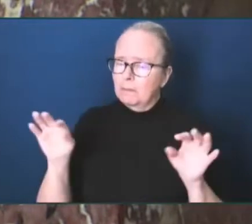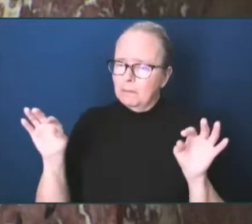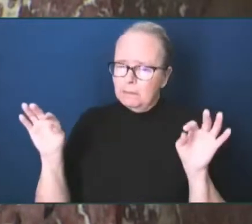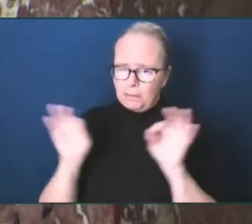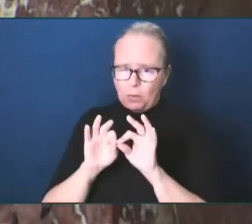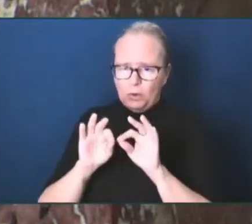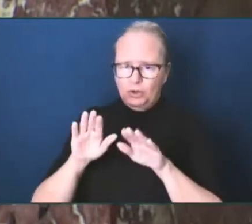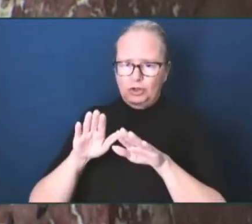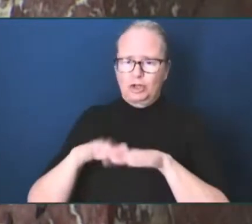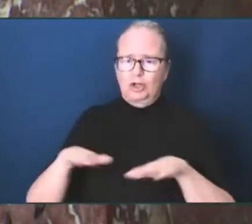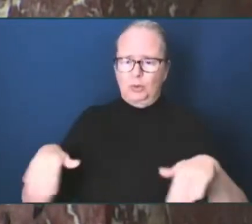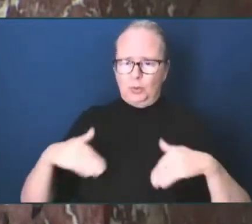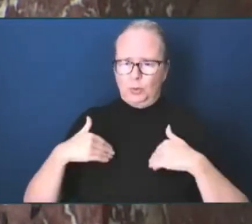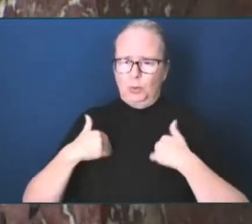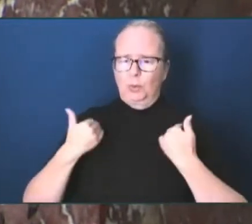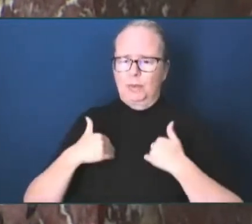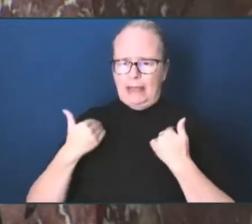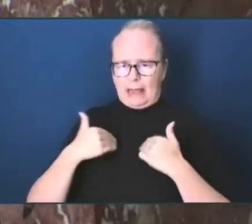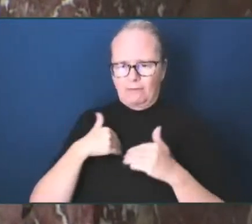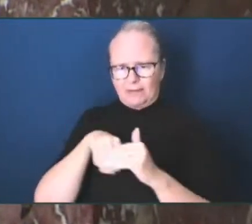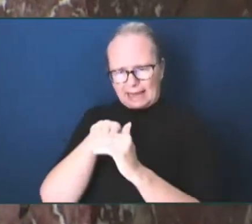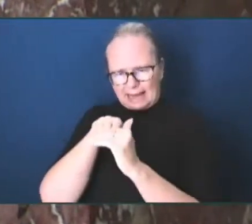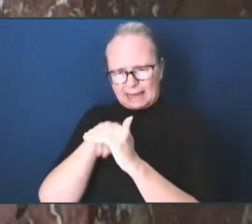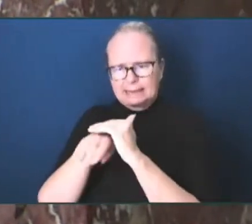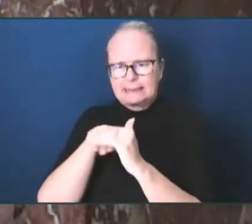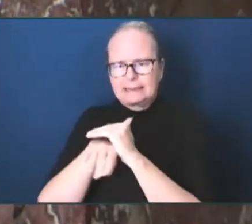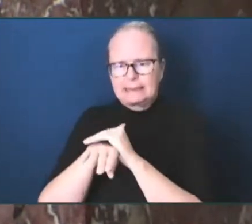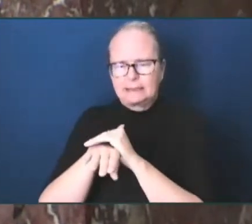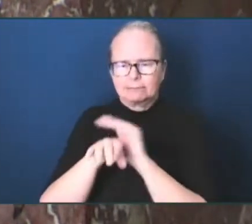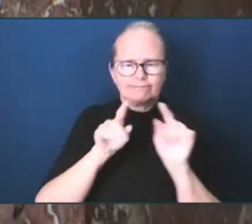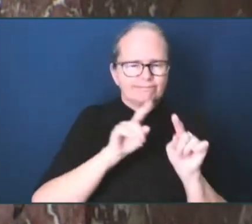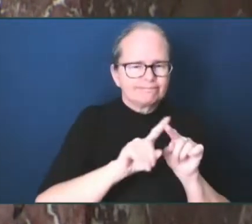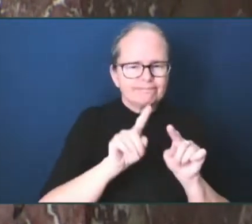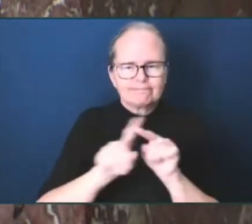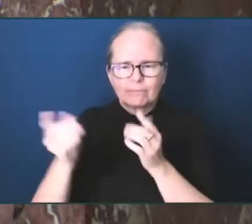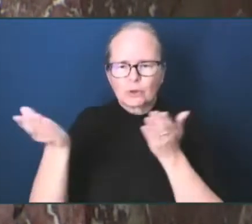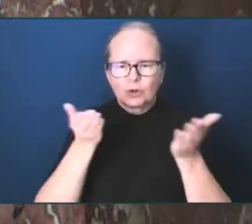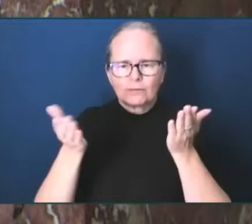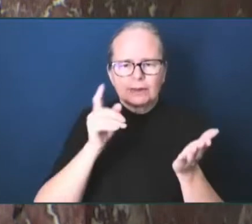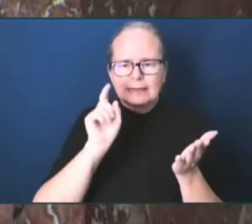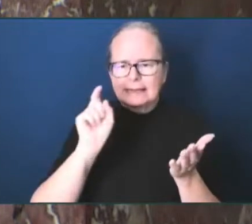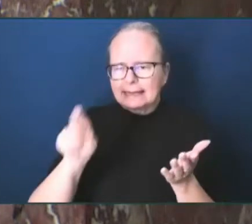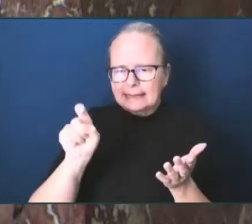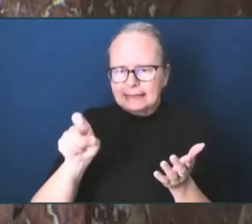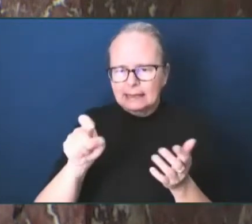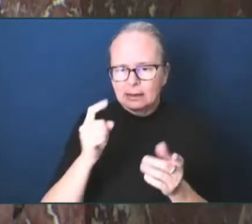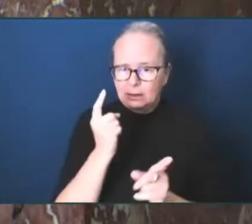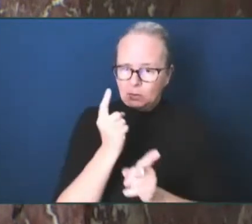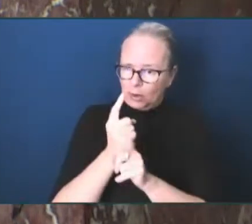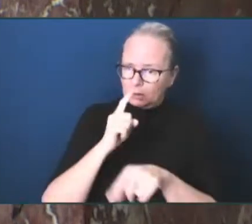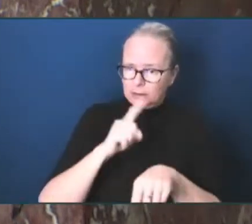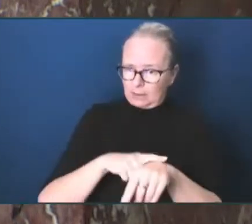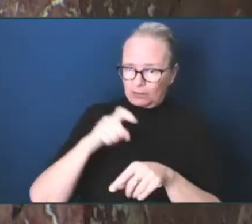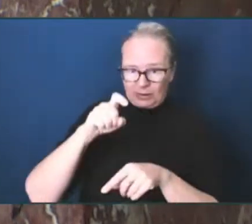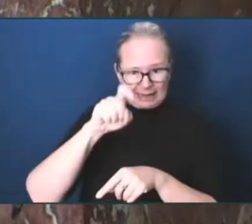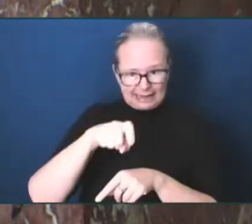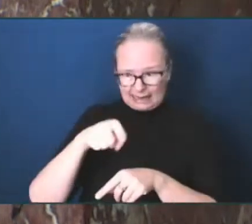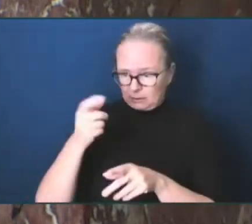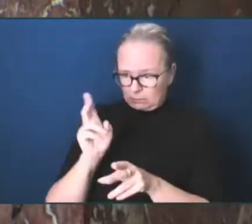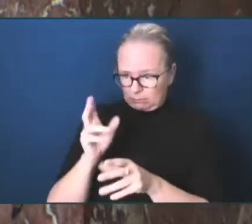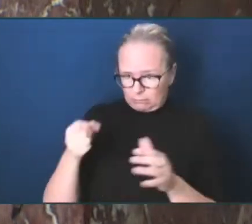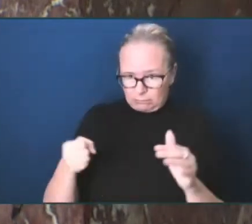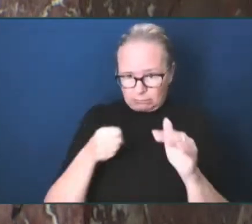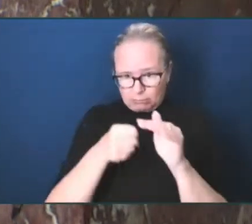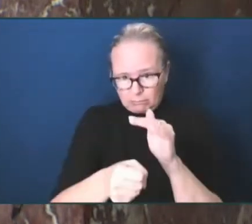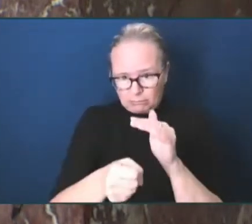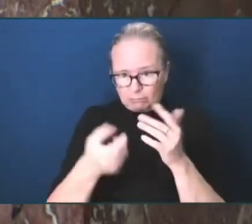access to the services that they need when they need them. We're working towards building a system that will mean that more children